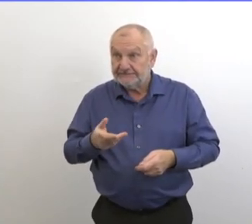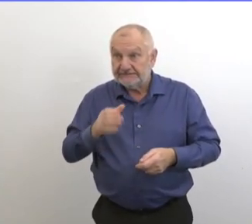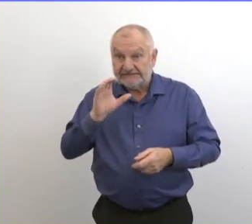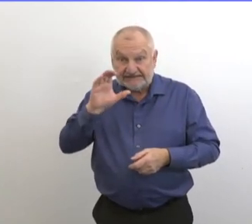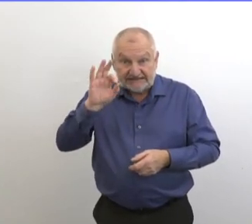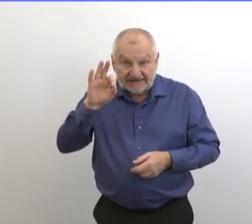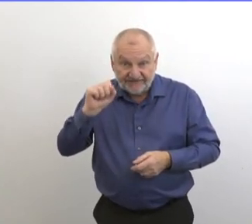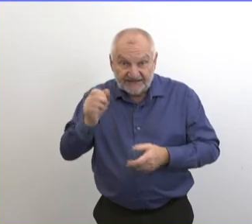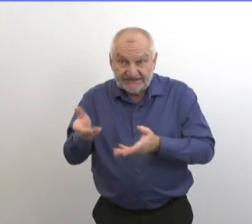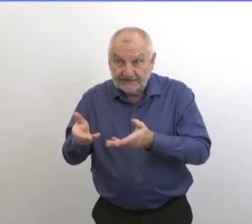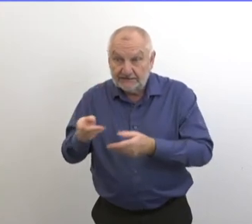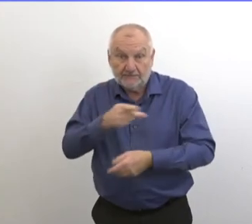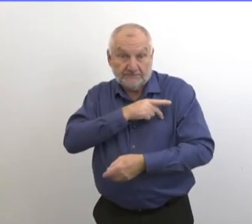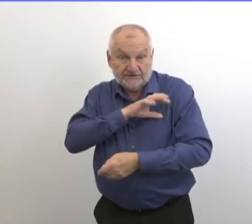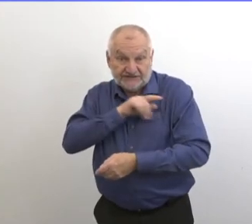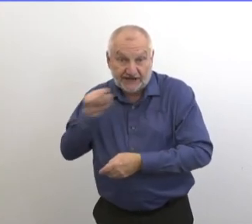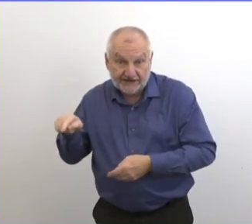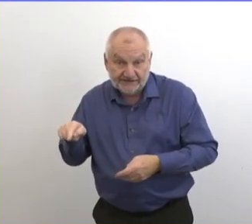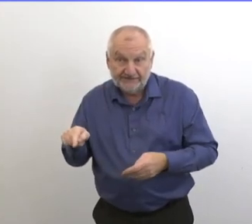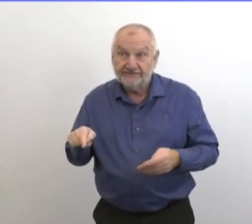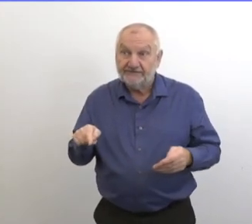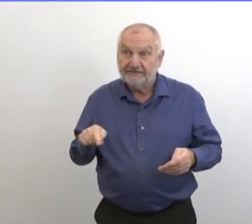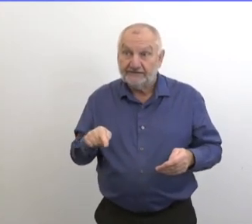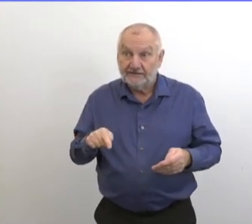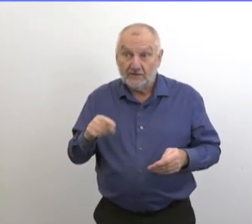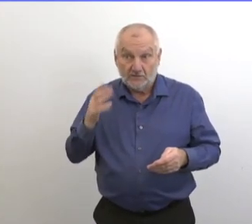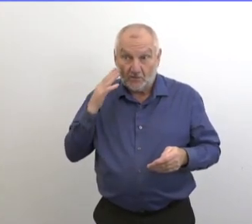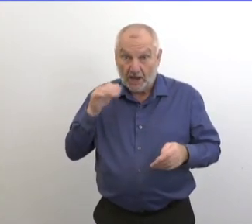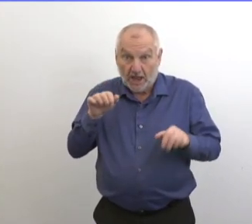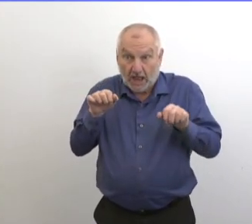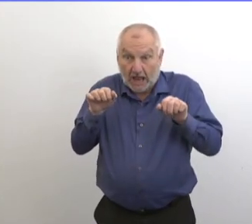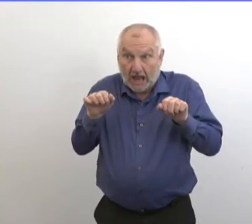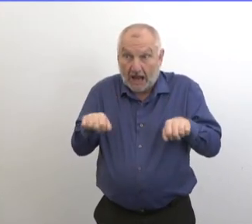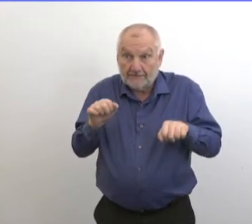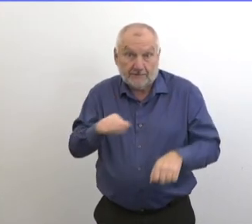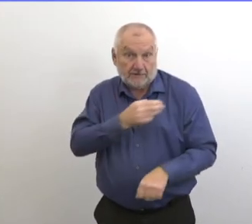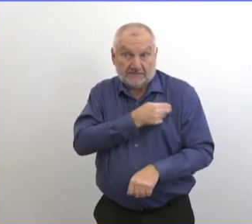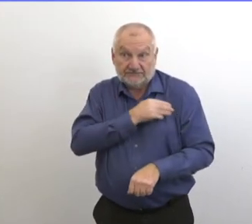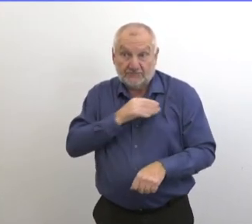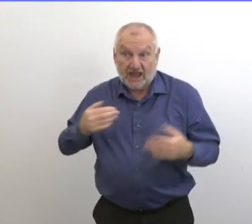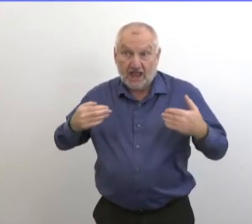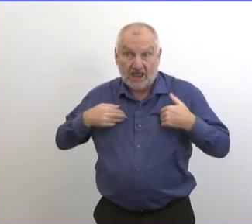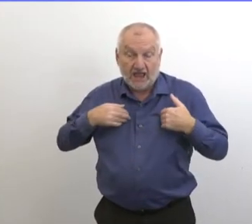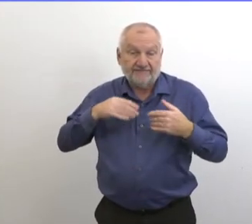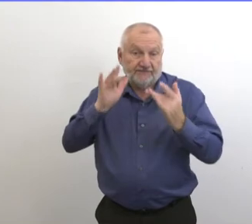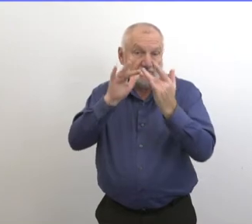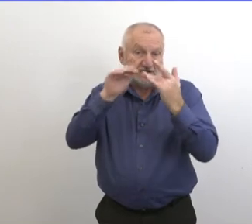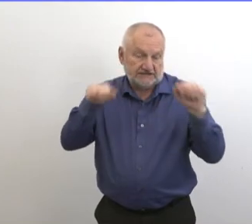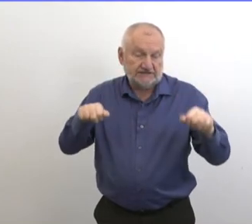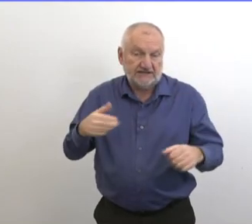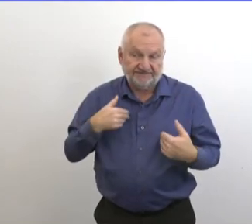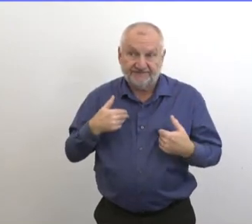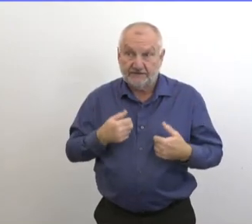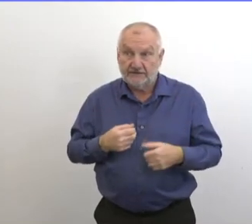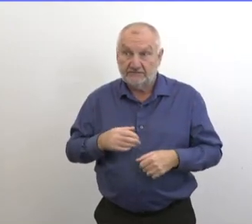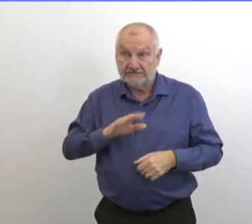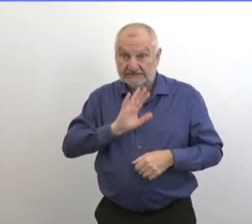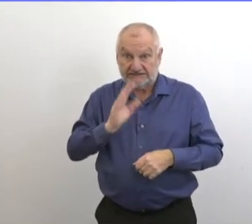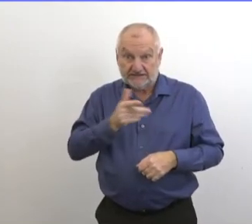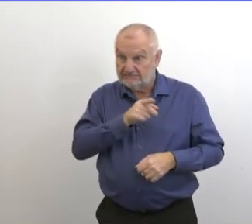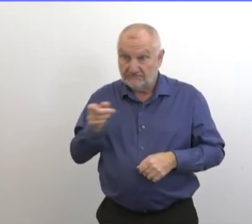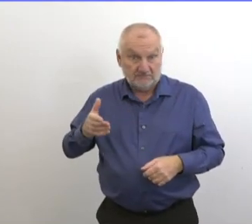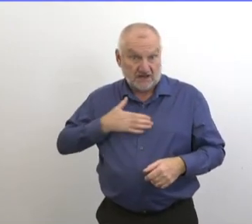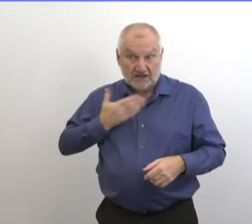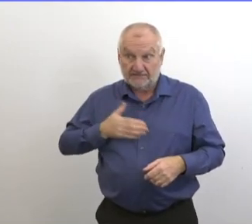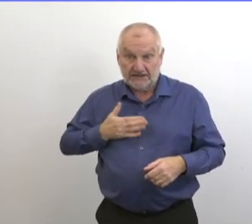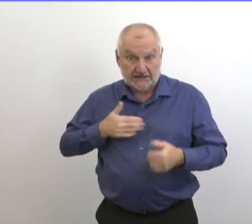know, there's you know, that these are the types of things that they're looking for. And so, we'll continue to work with our